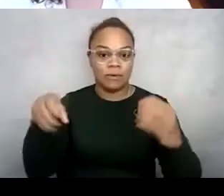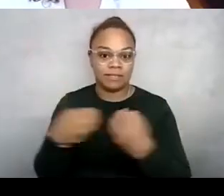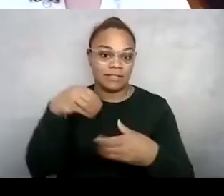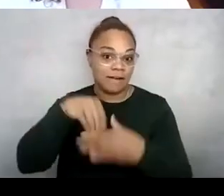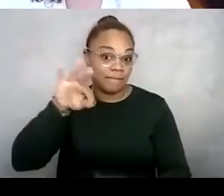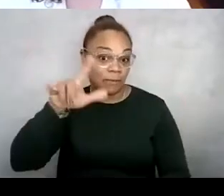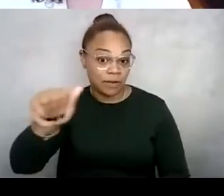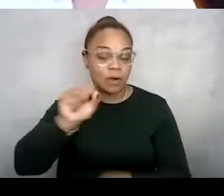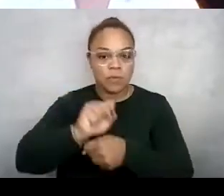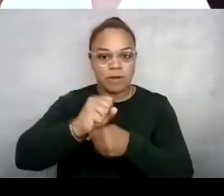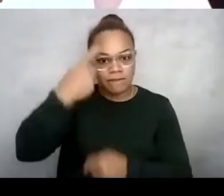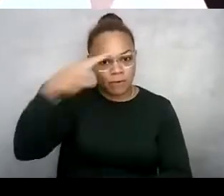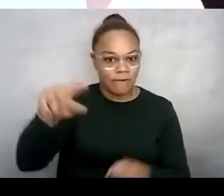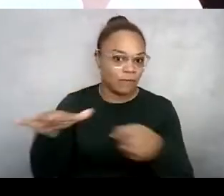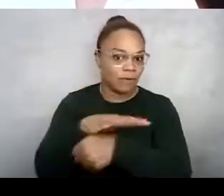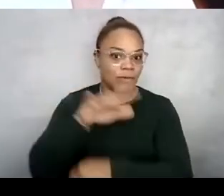LGBTQ rights.